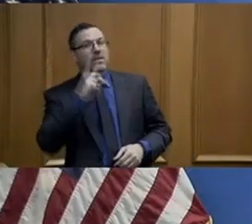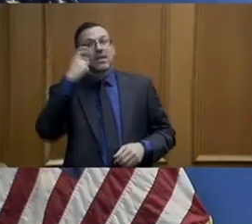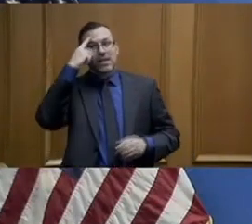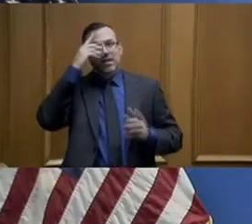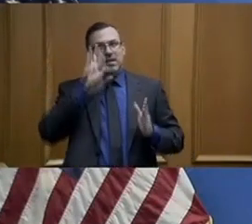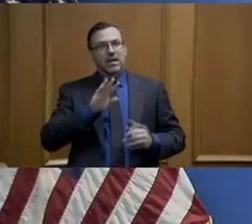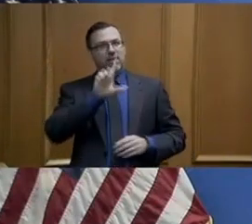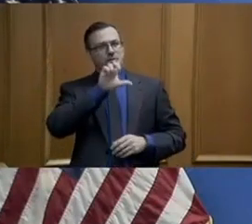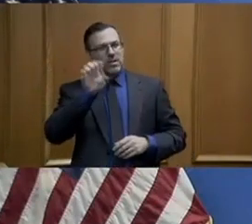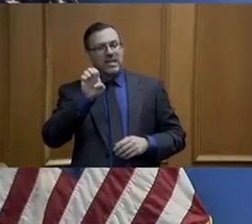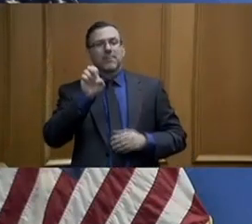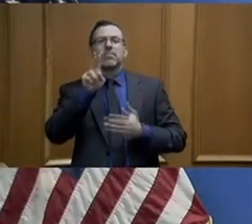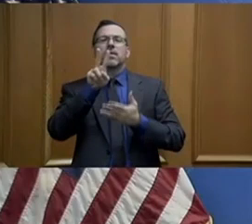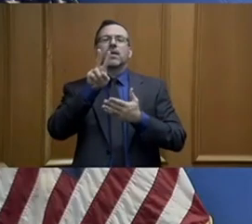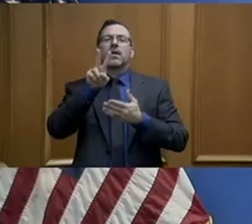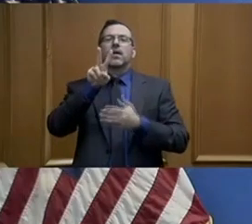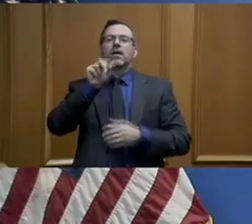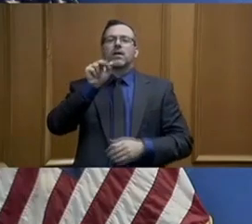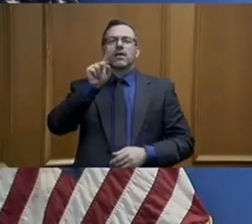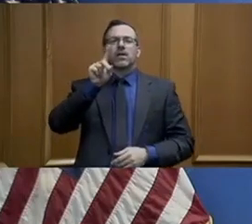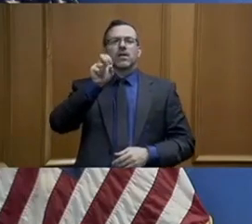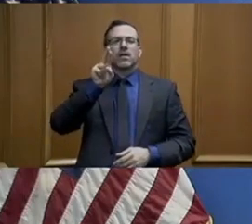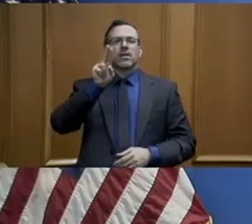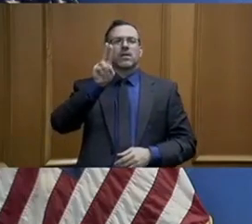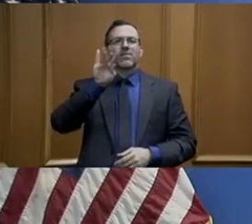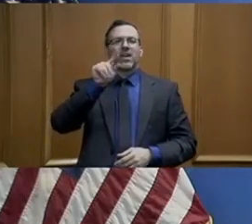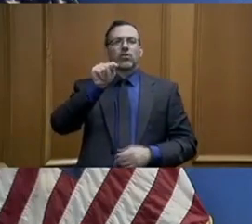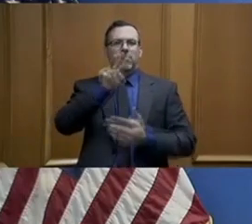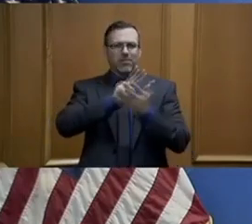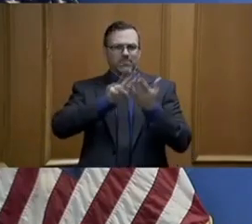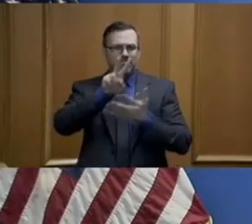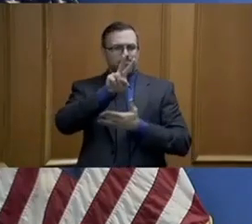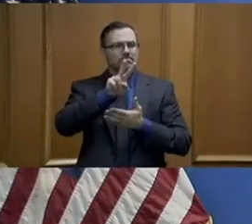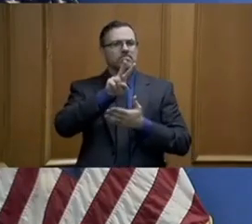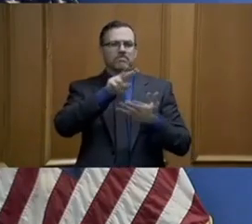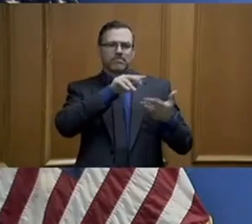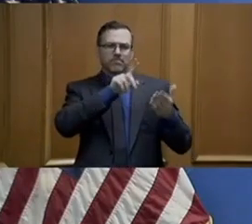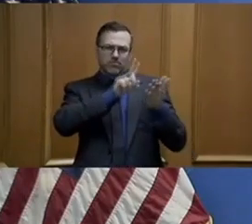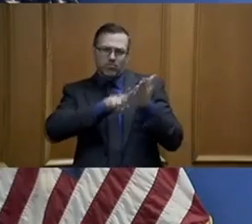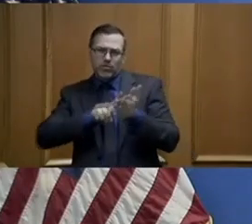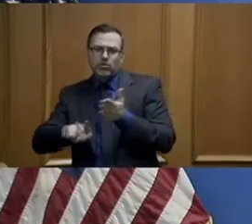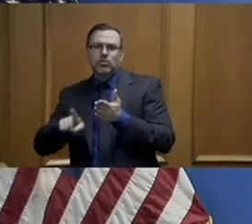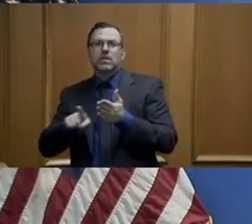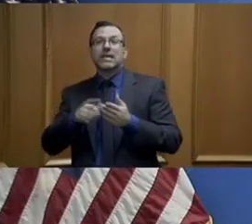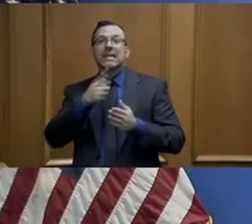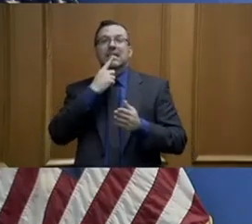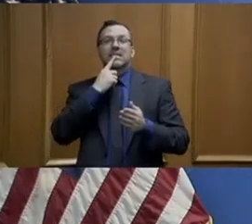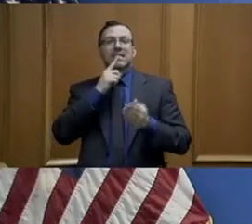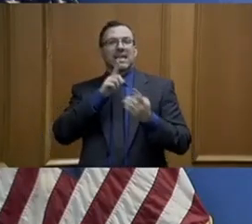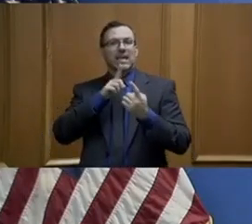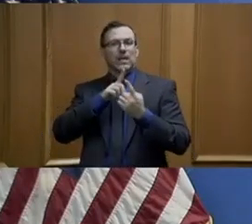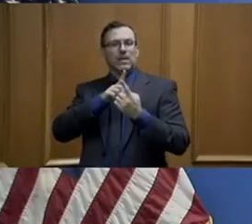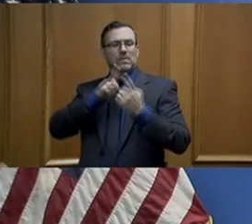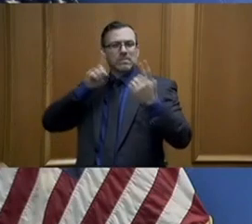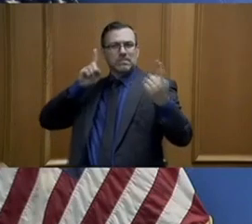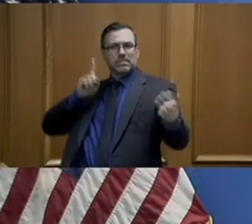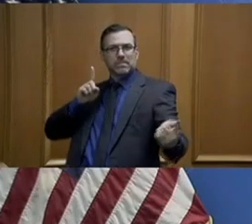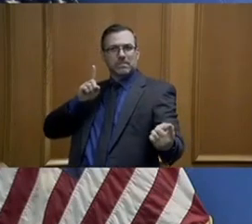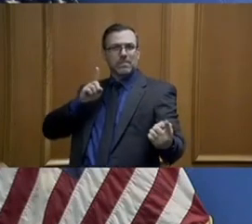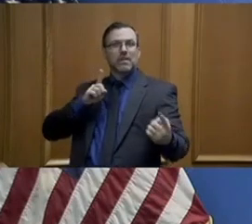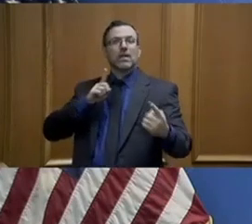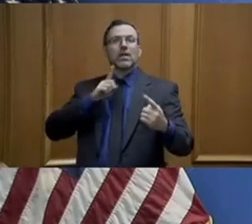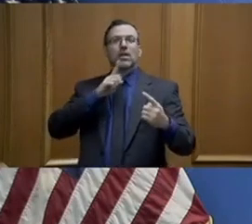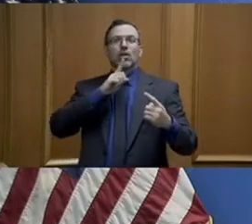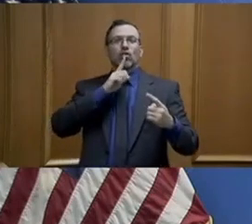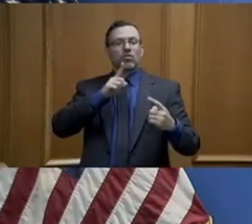the Vanderbilt study talked about lifting social distancing scenario, overwhelms hospital capacity if done